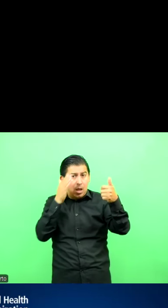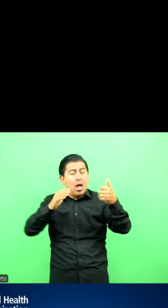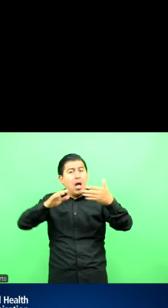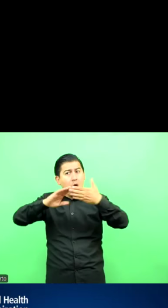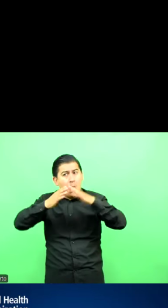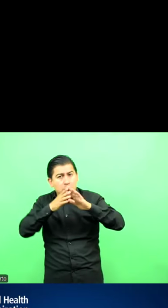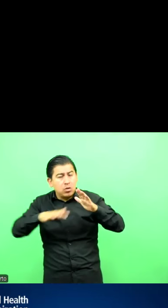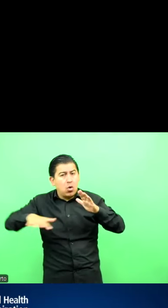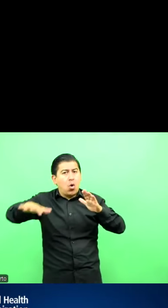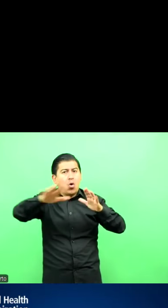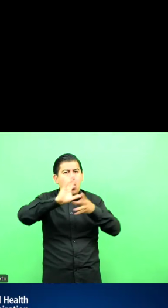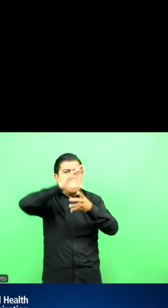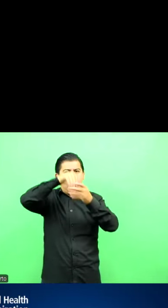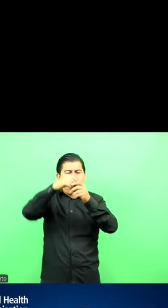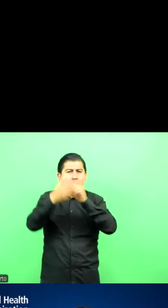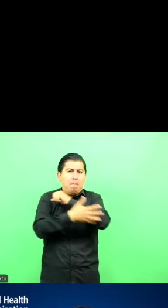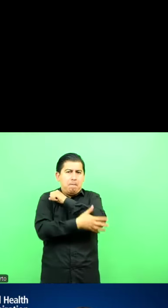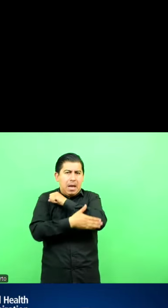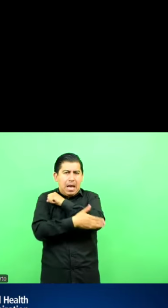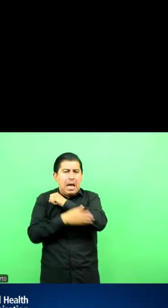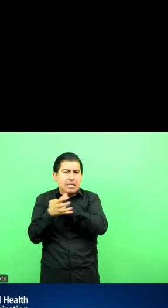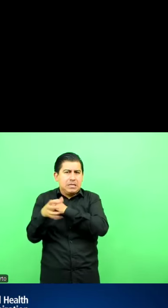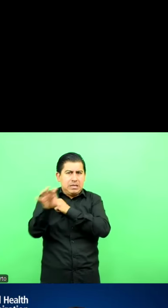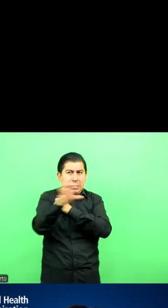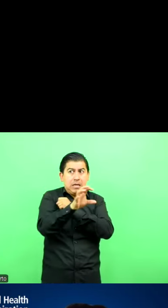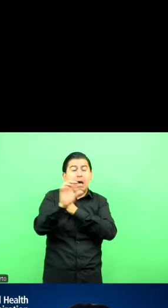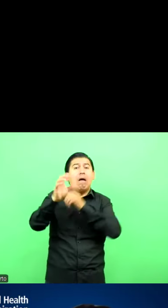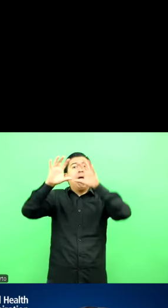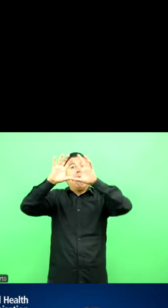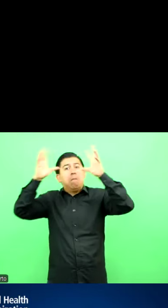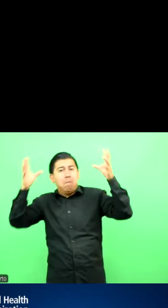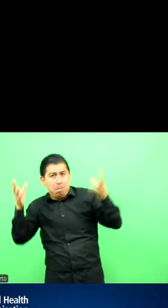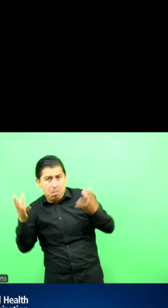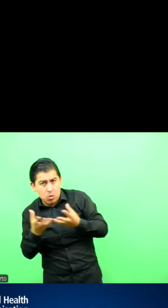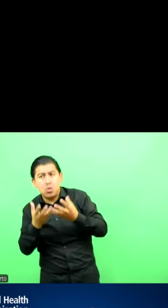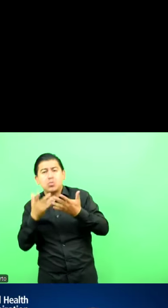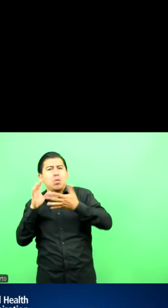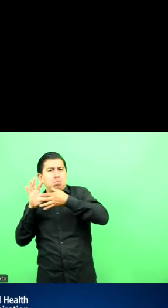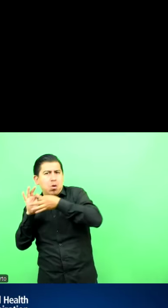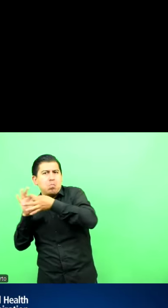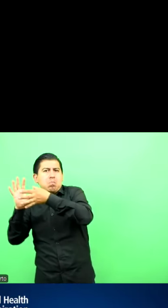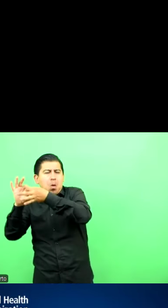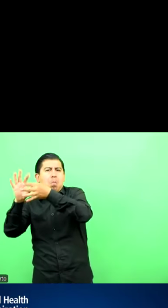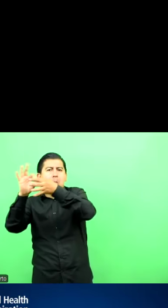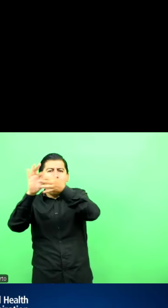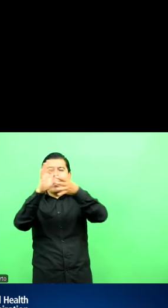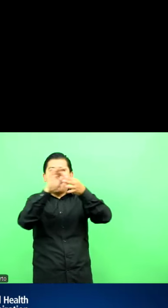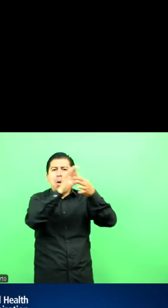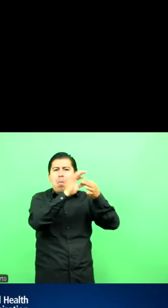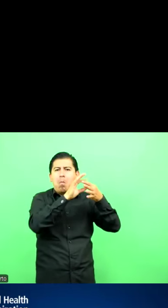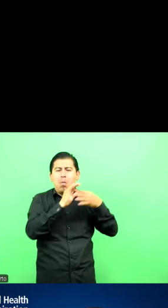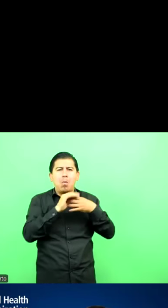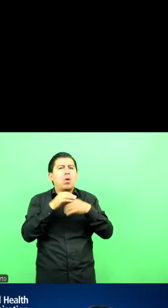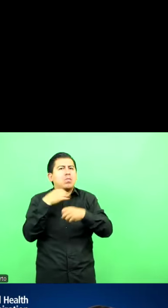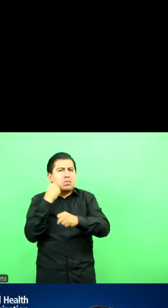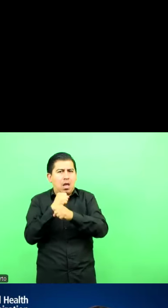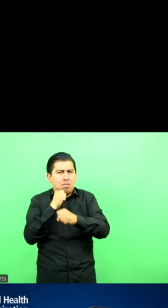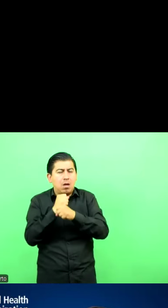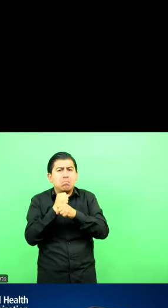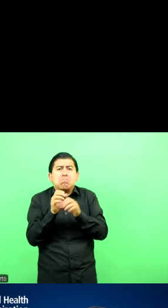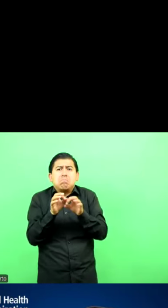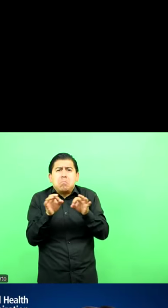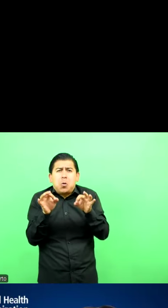working together to address the risk and then address the challenges of the communities, and let alone to speak about